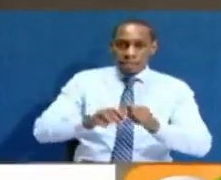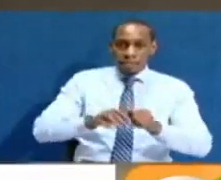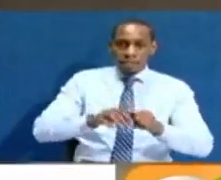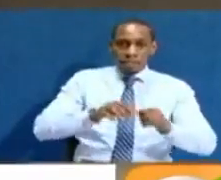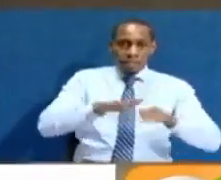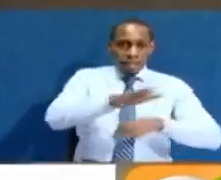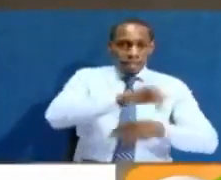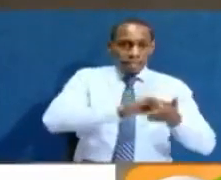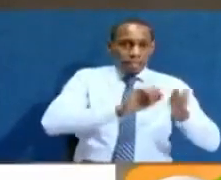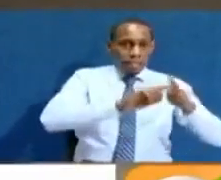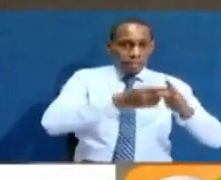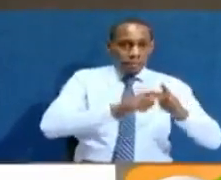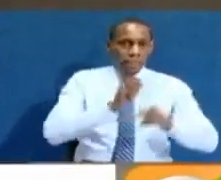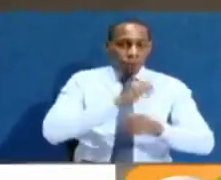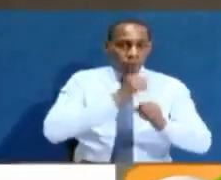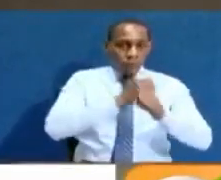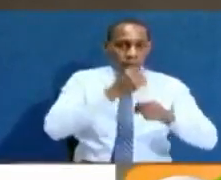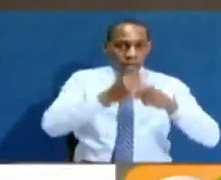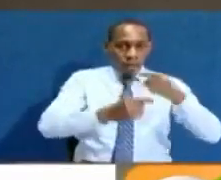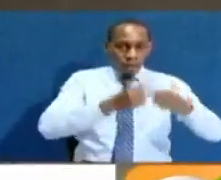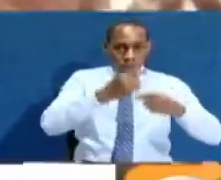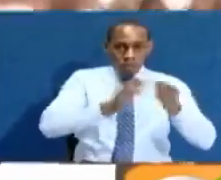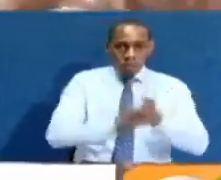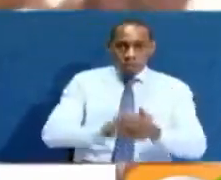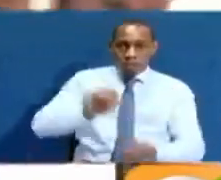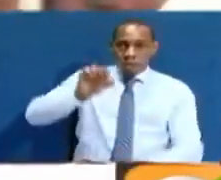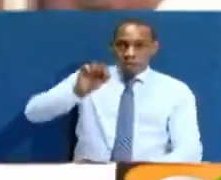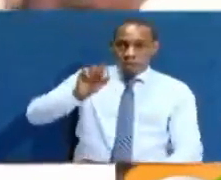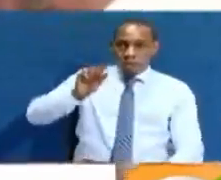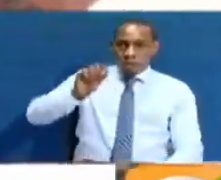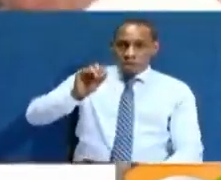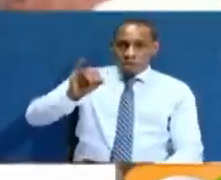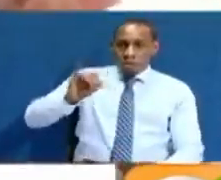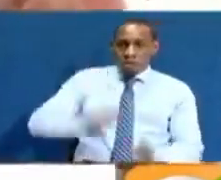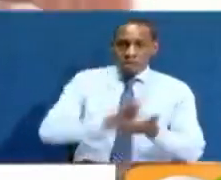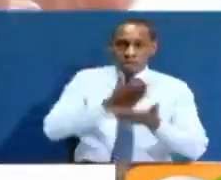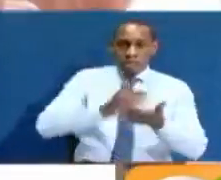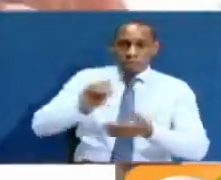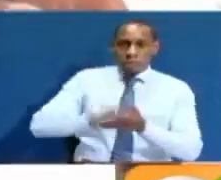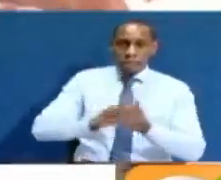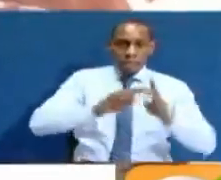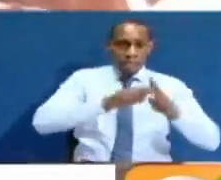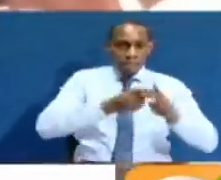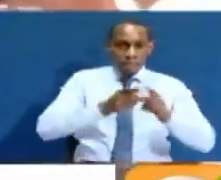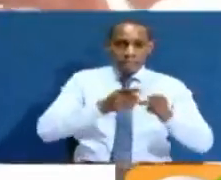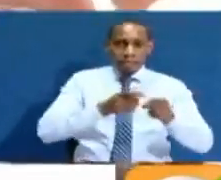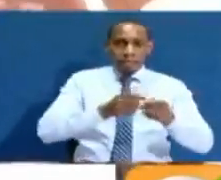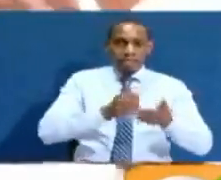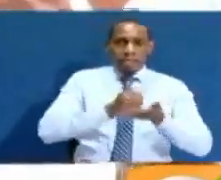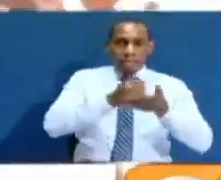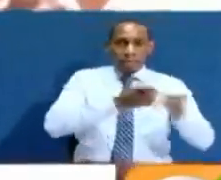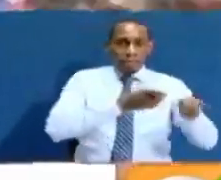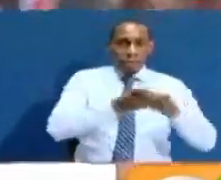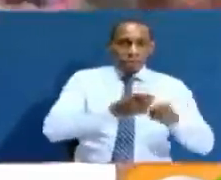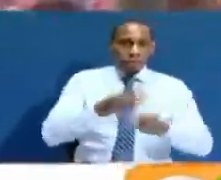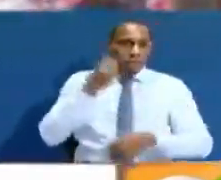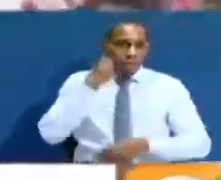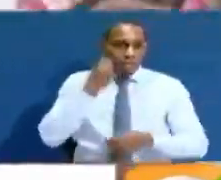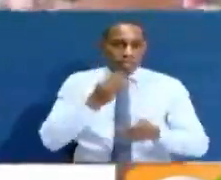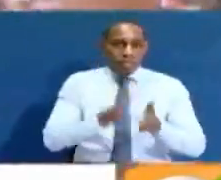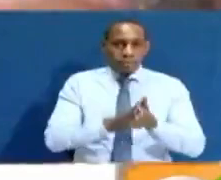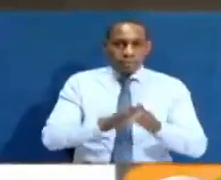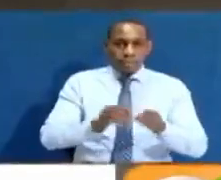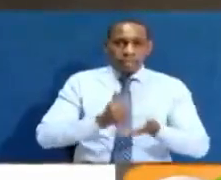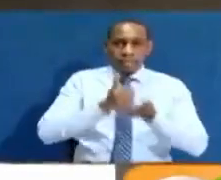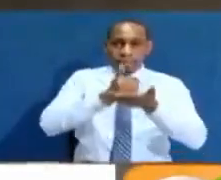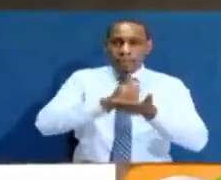been renovated and operationalized in Soy Sub-County. The revival of the cattle dips will help in control of pests and diseases while complementing